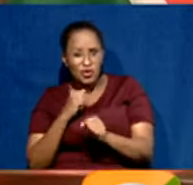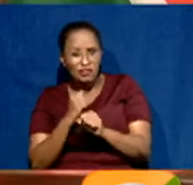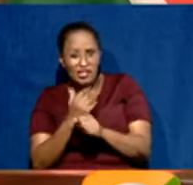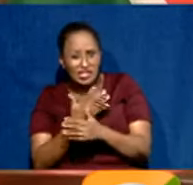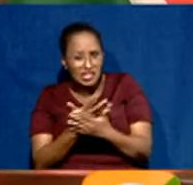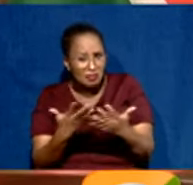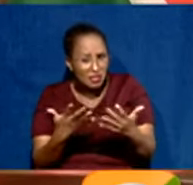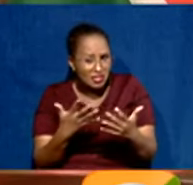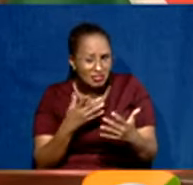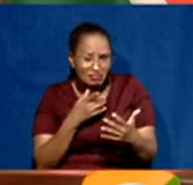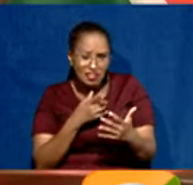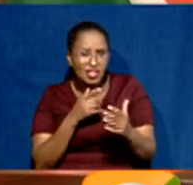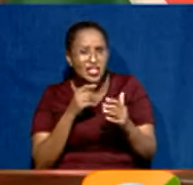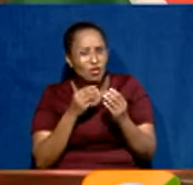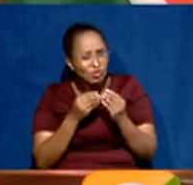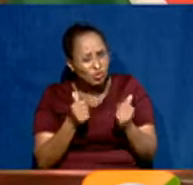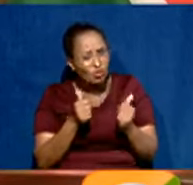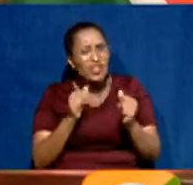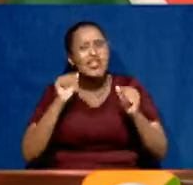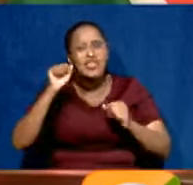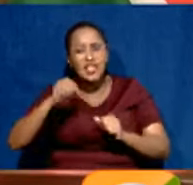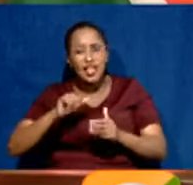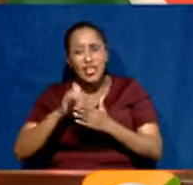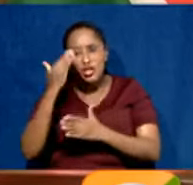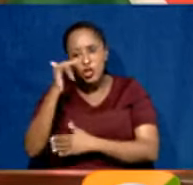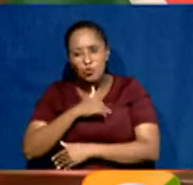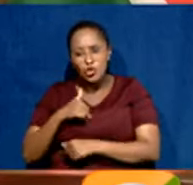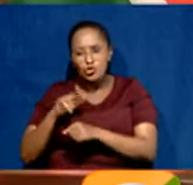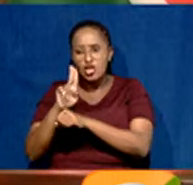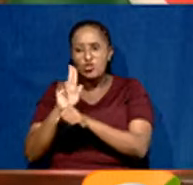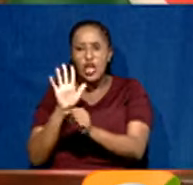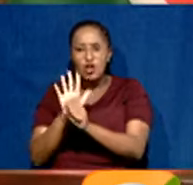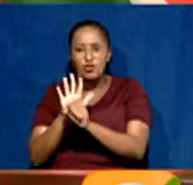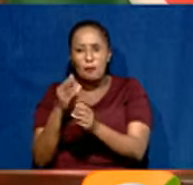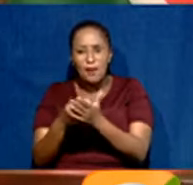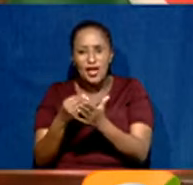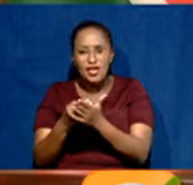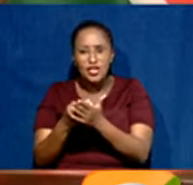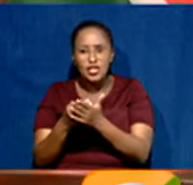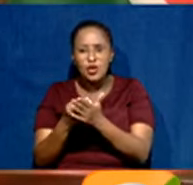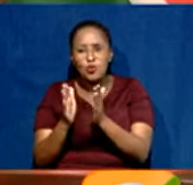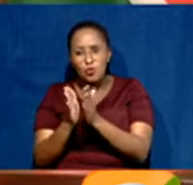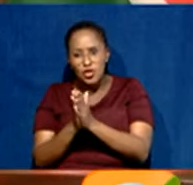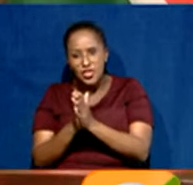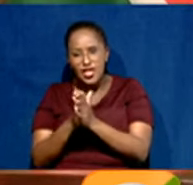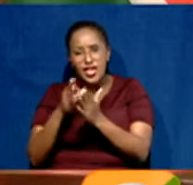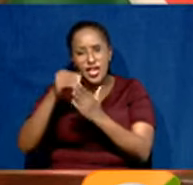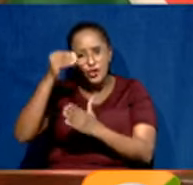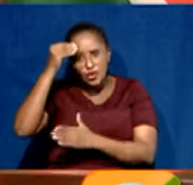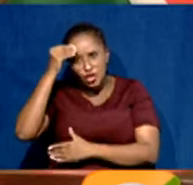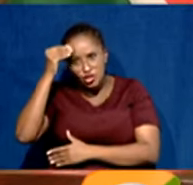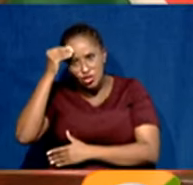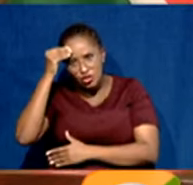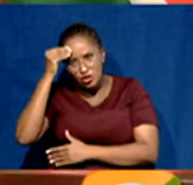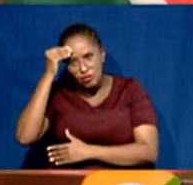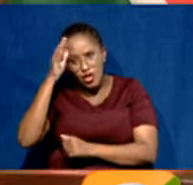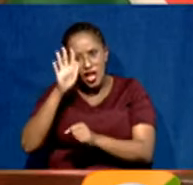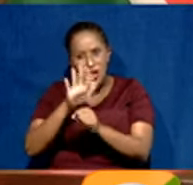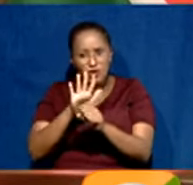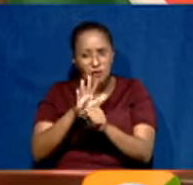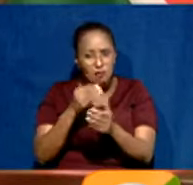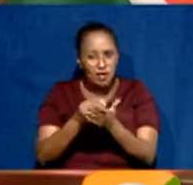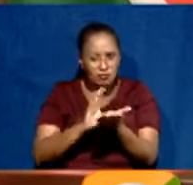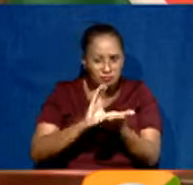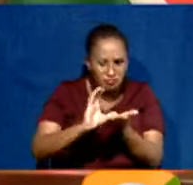something about it? Yes. That is why we are spending more money in education. Yeah? We are putting more money in education.